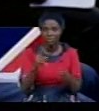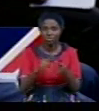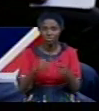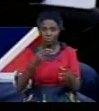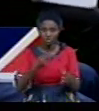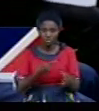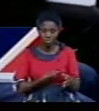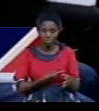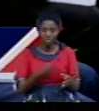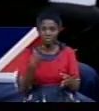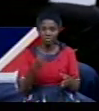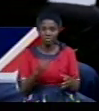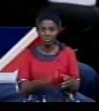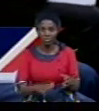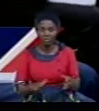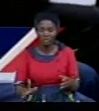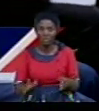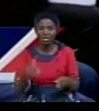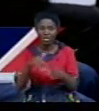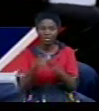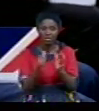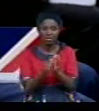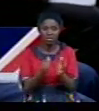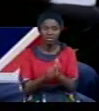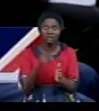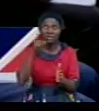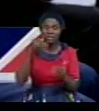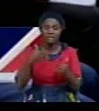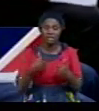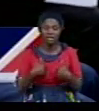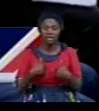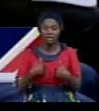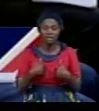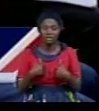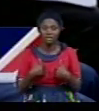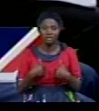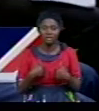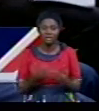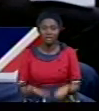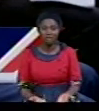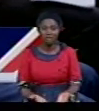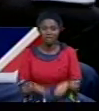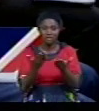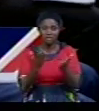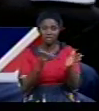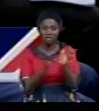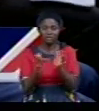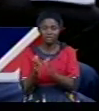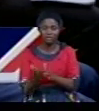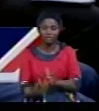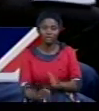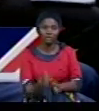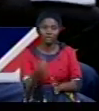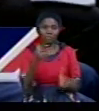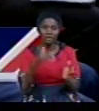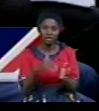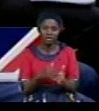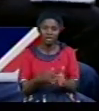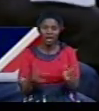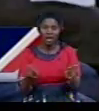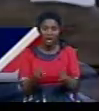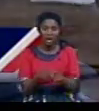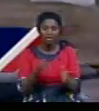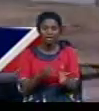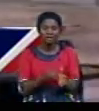their children in that he has raised up Jesus again as it is also